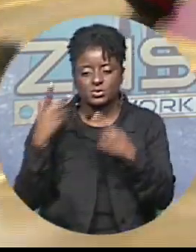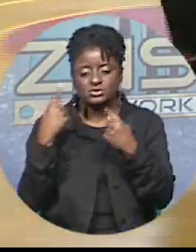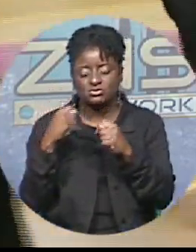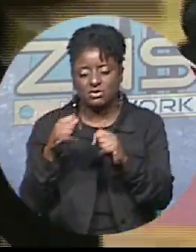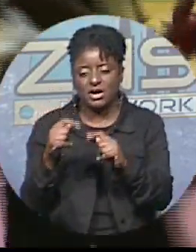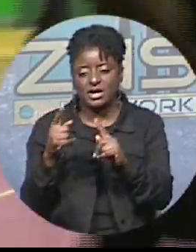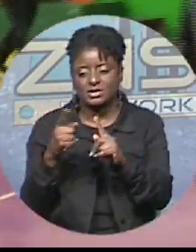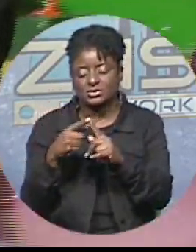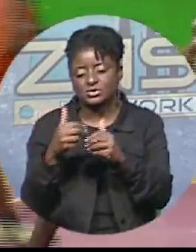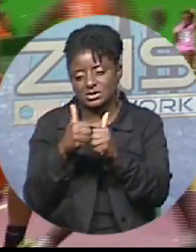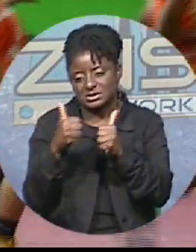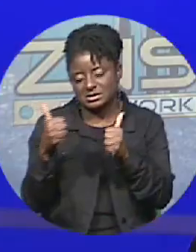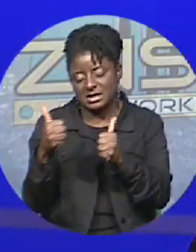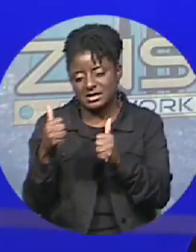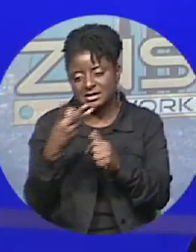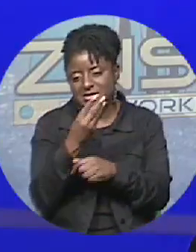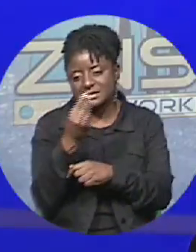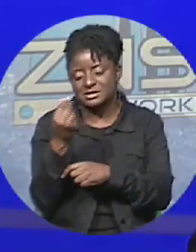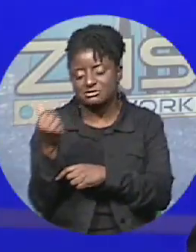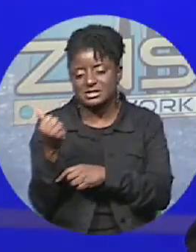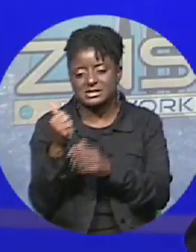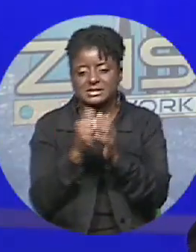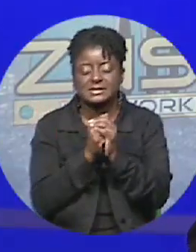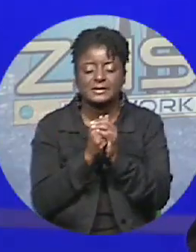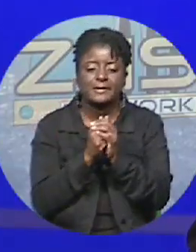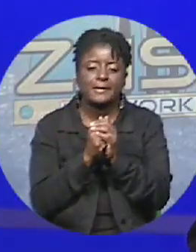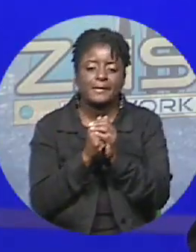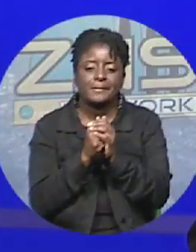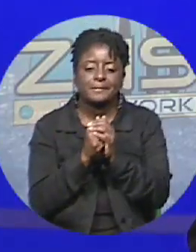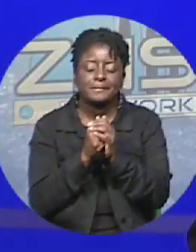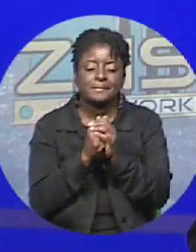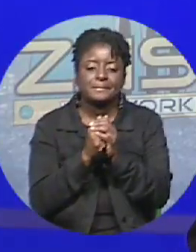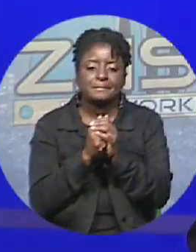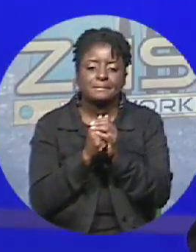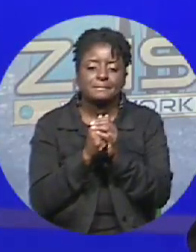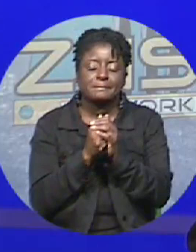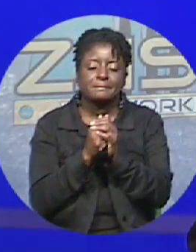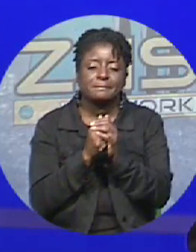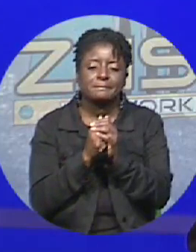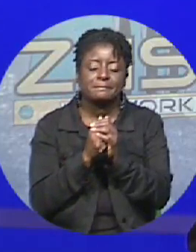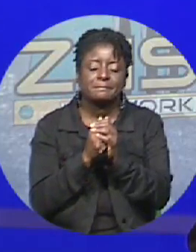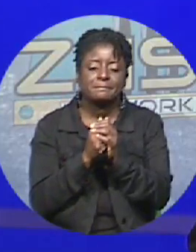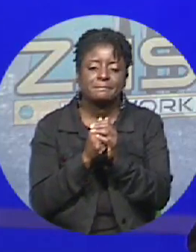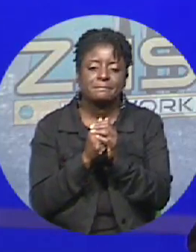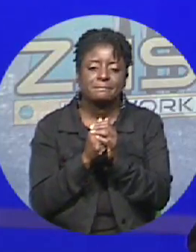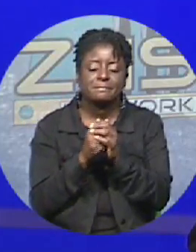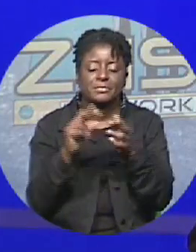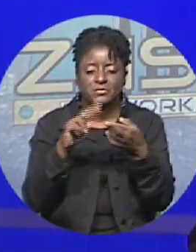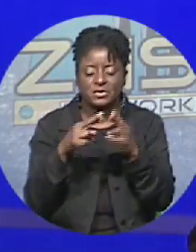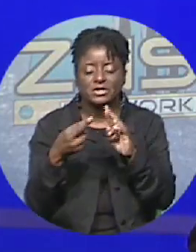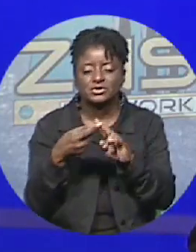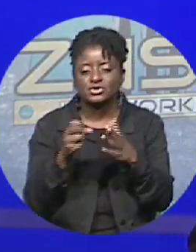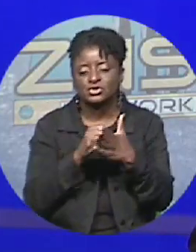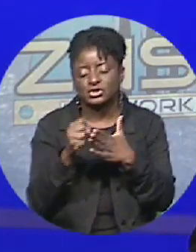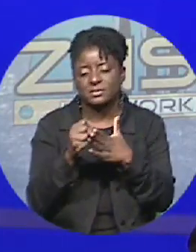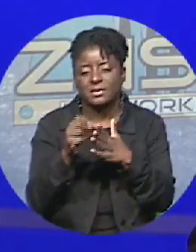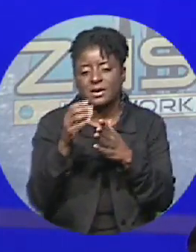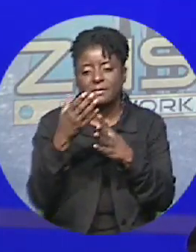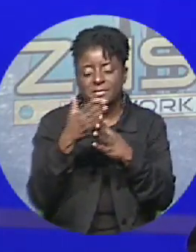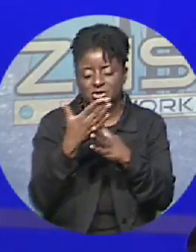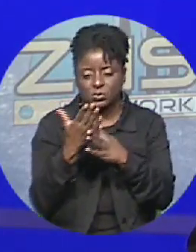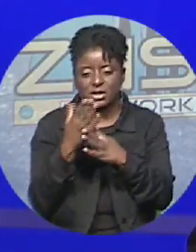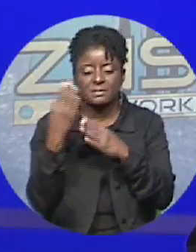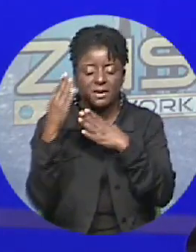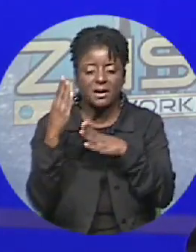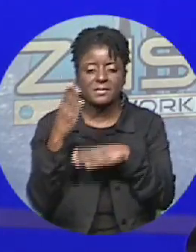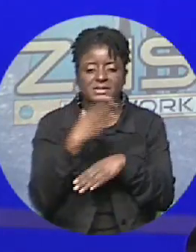and extend the series. Ties between the Bahamas and Guatemala got a lot stronger today, and